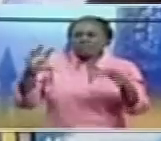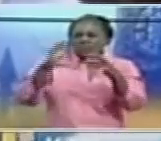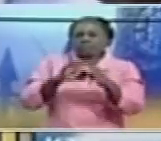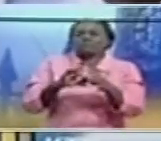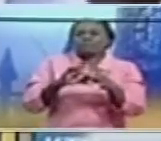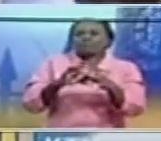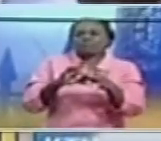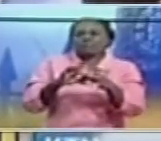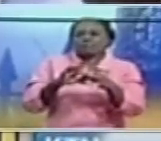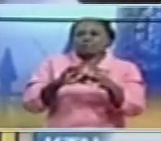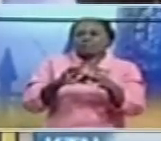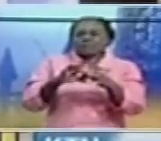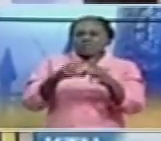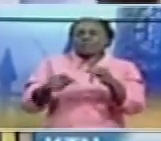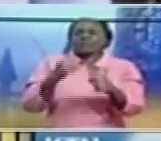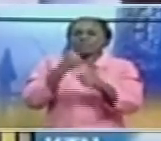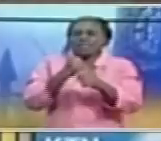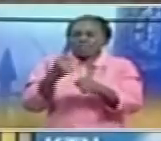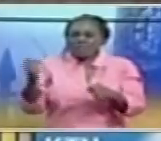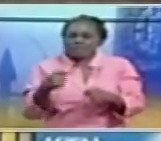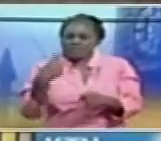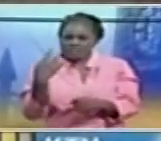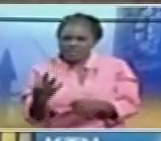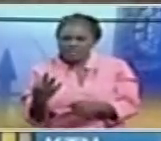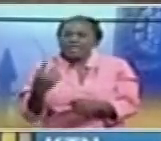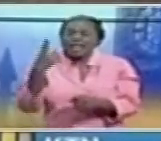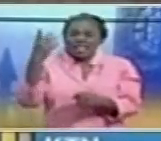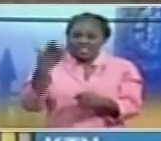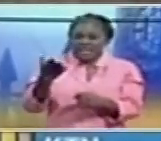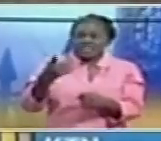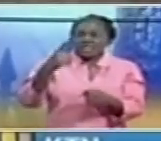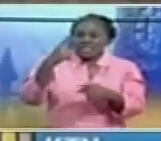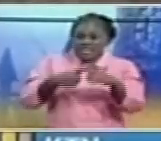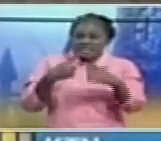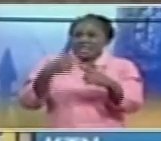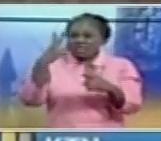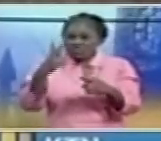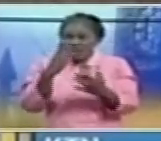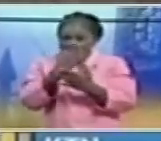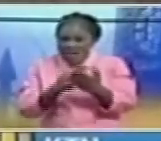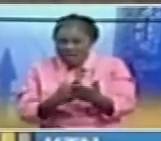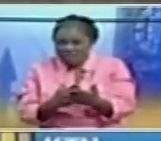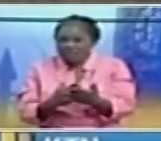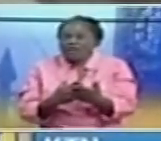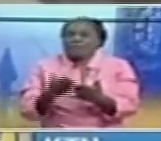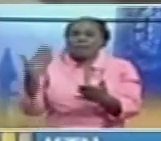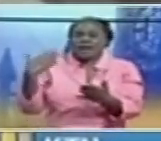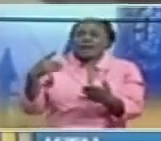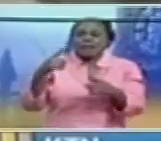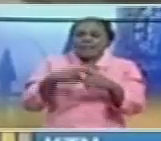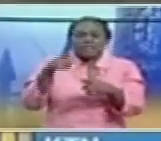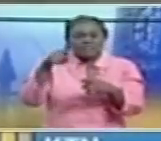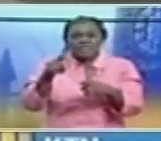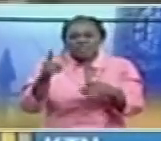eggs, and we fed him with that for about 3 months. That was 2.5 years ago. Elvis has not made contact with the